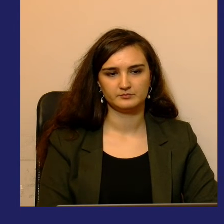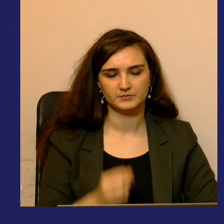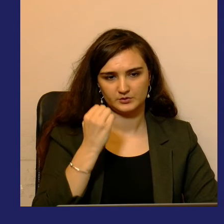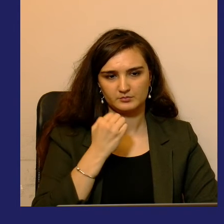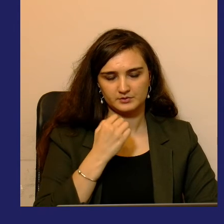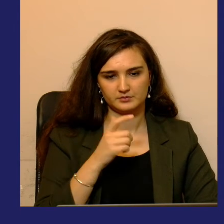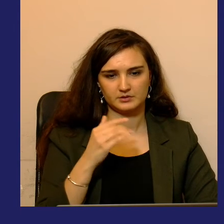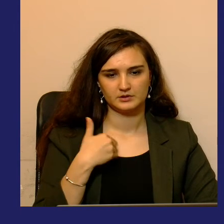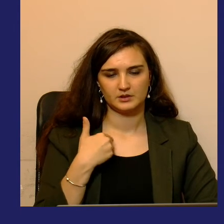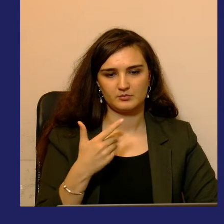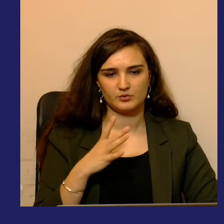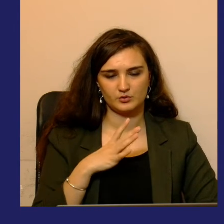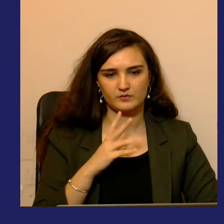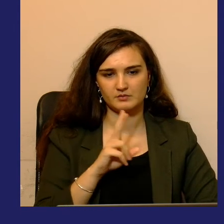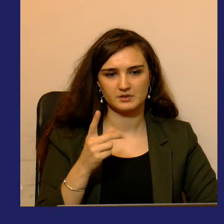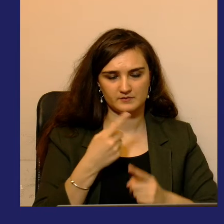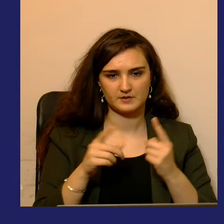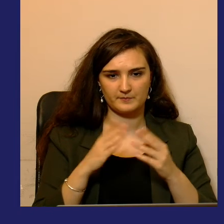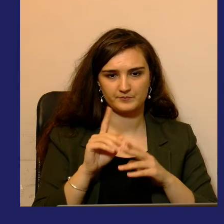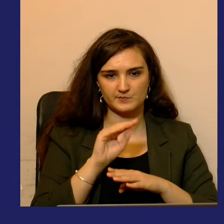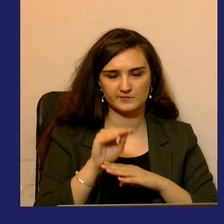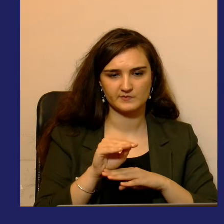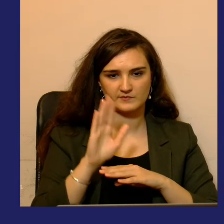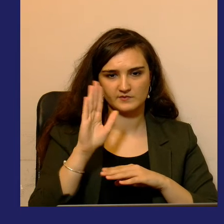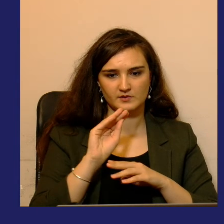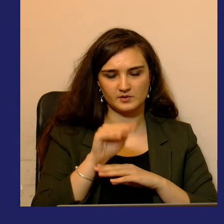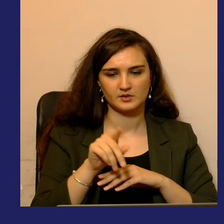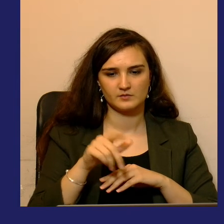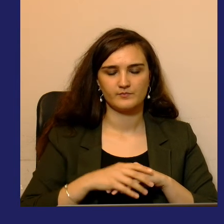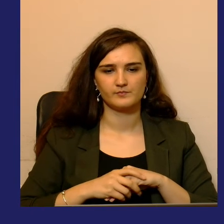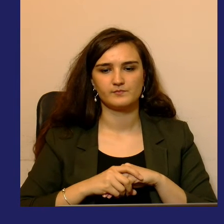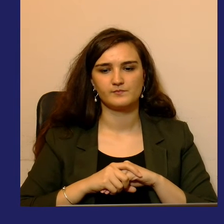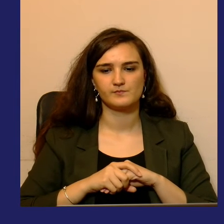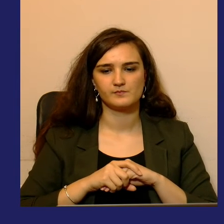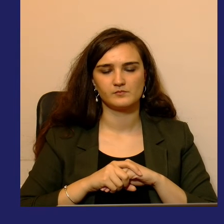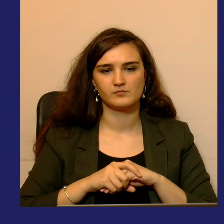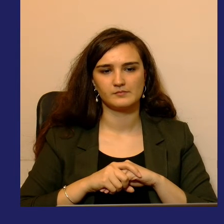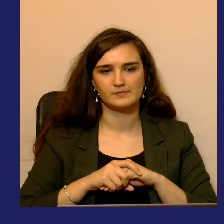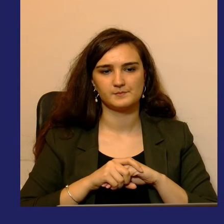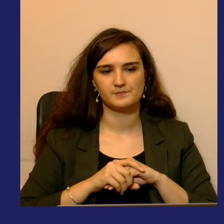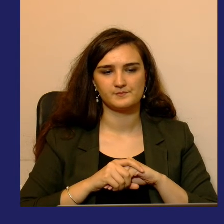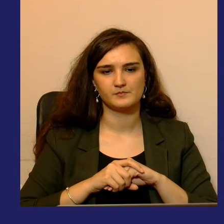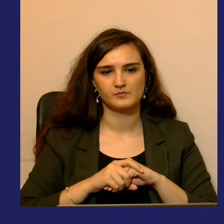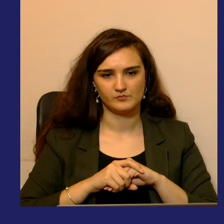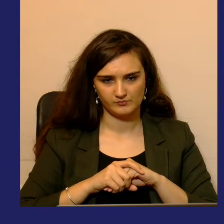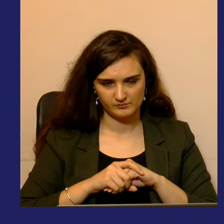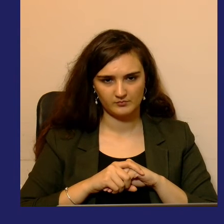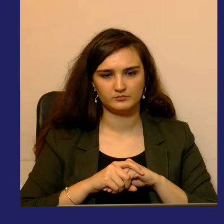Do others have comments, interventions? Otherwise, I'm happy to. Yes, Vakushti, I see your hand.